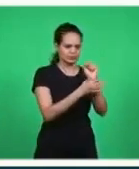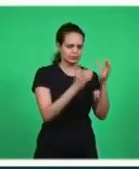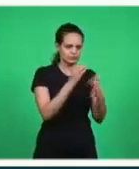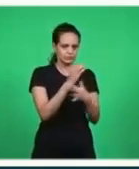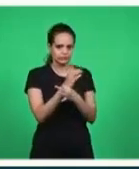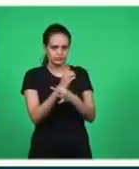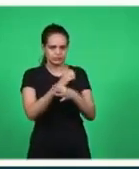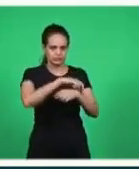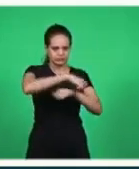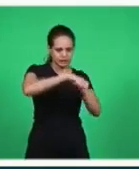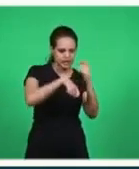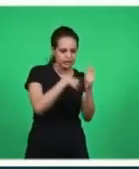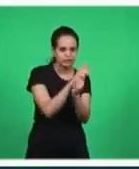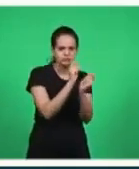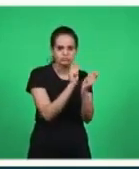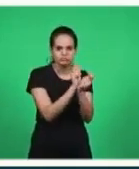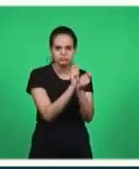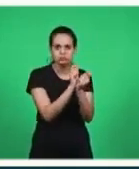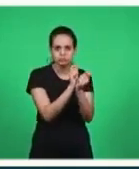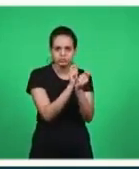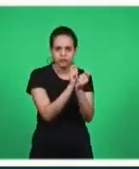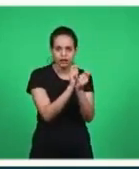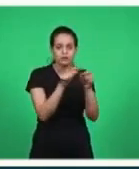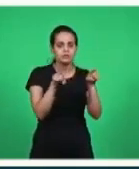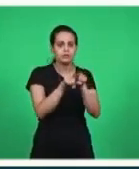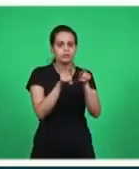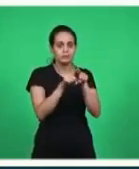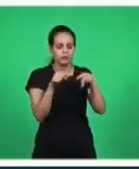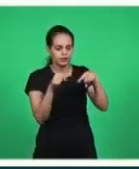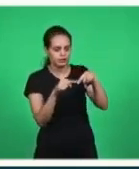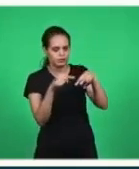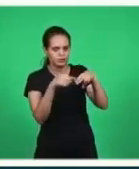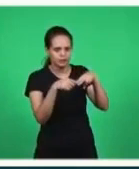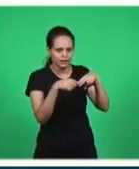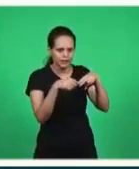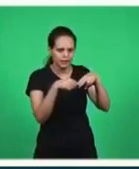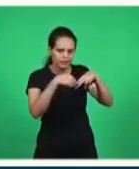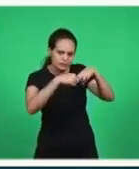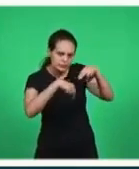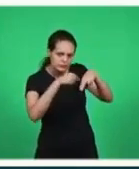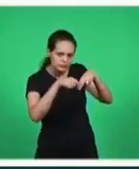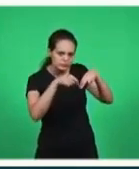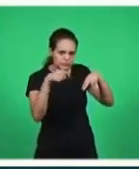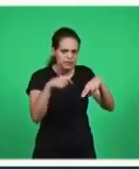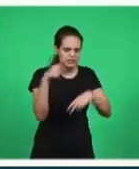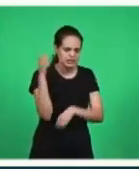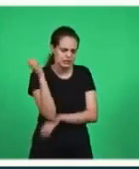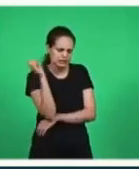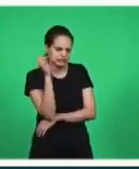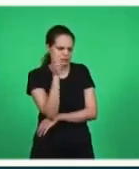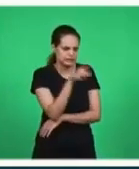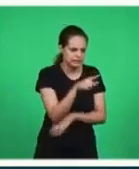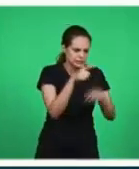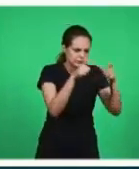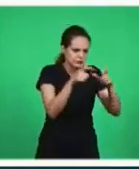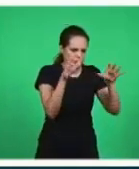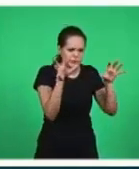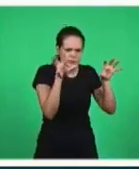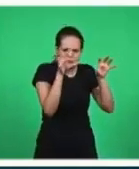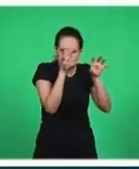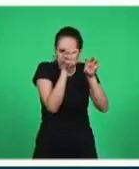have a proper wedding garment. Bind him hand and foot, take him away, and cast him